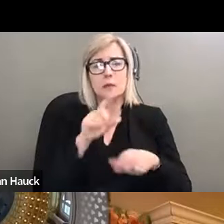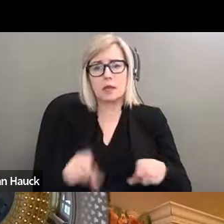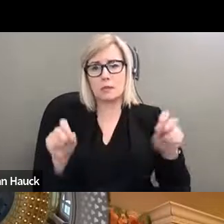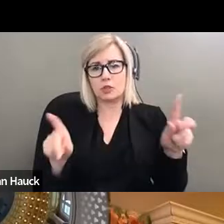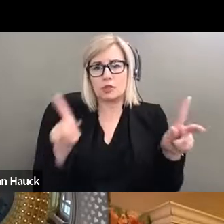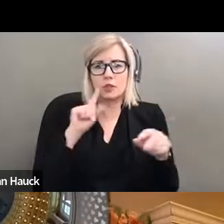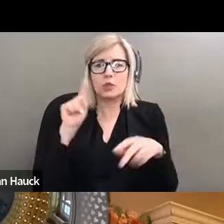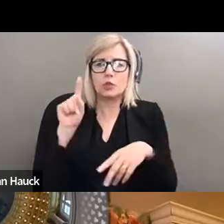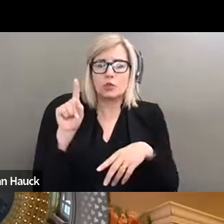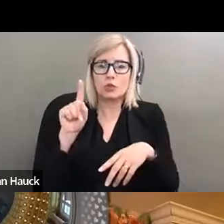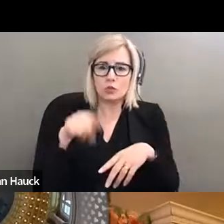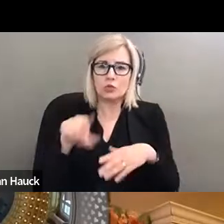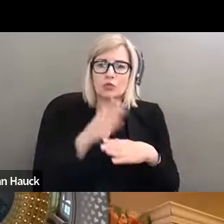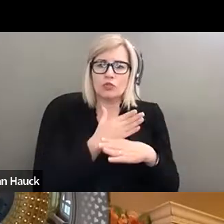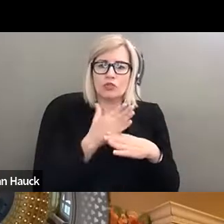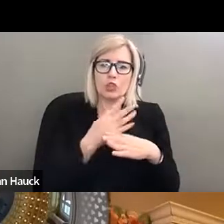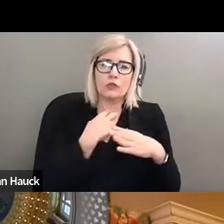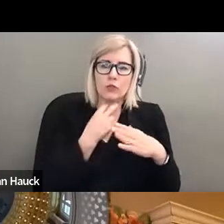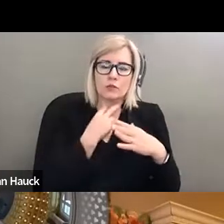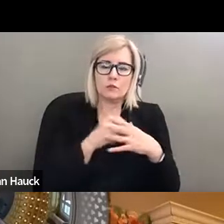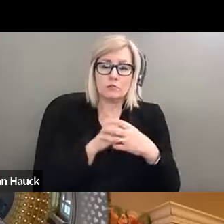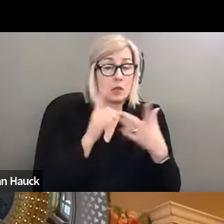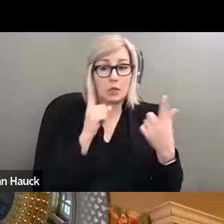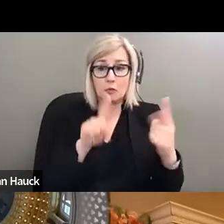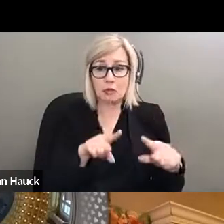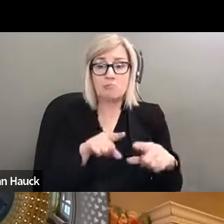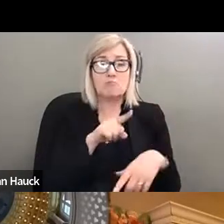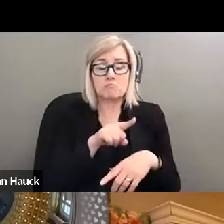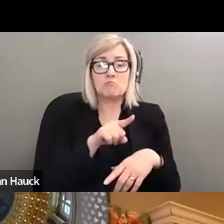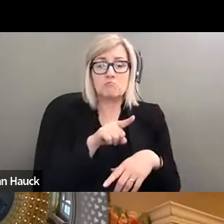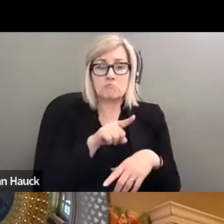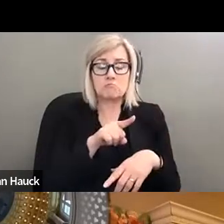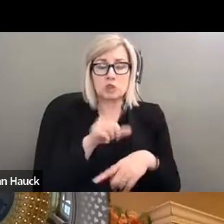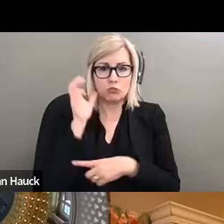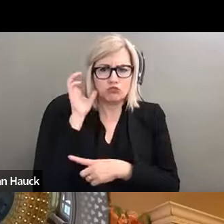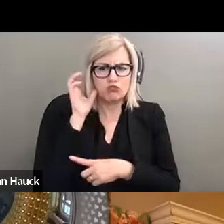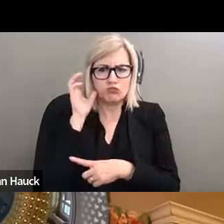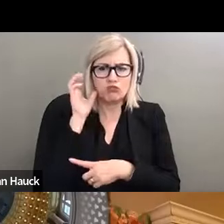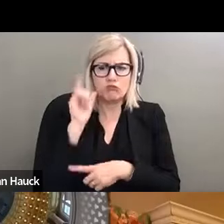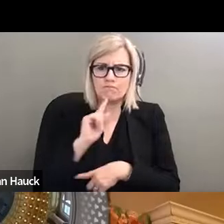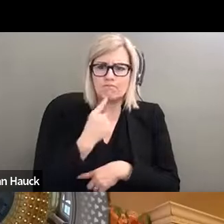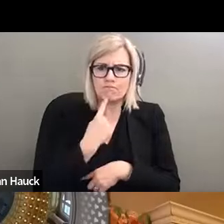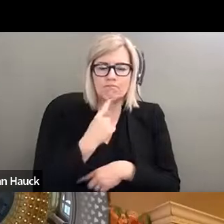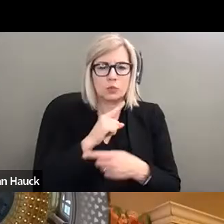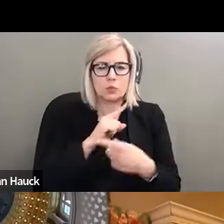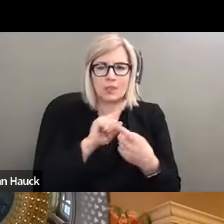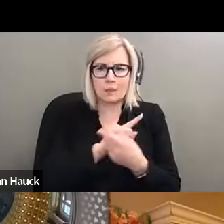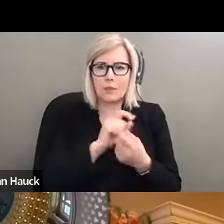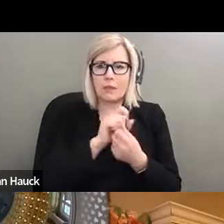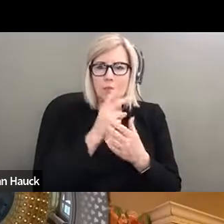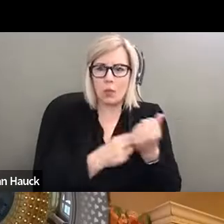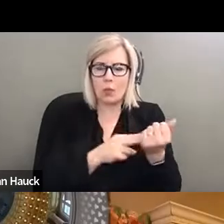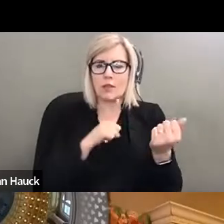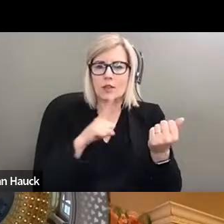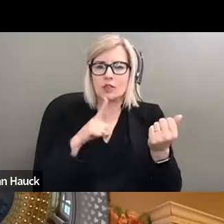you to share your voice. And I would agree, she took it, Adam Reynolds took it very serious, and you got to meet with both of your legislators as